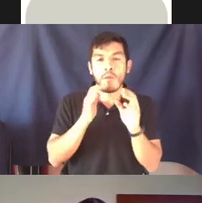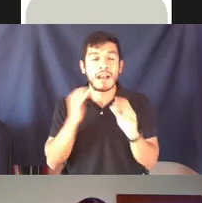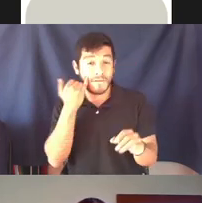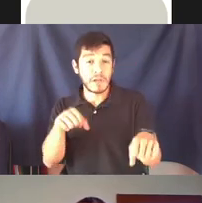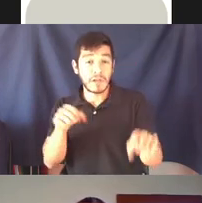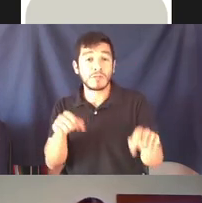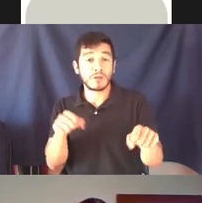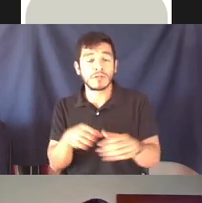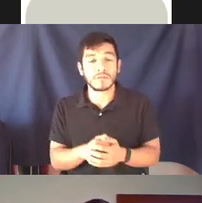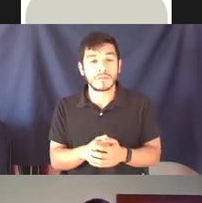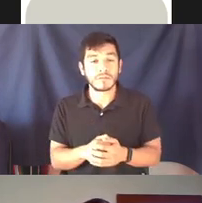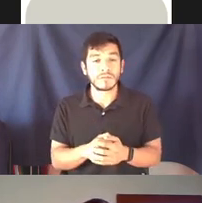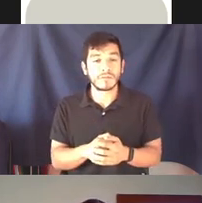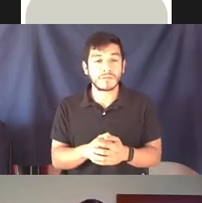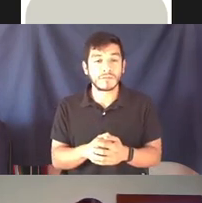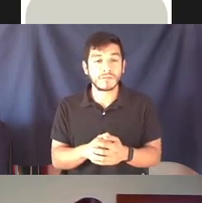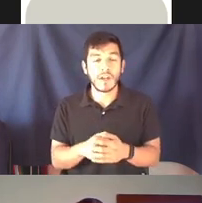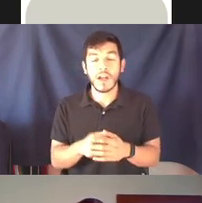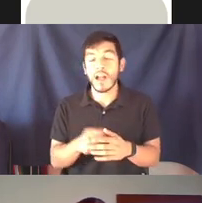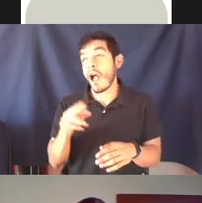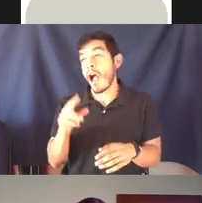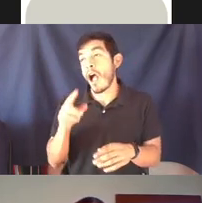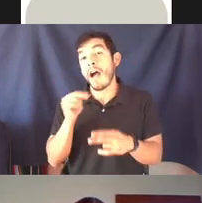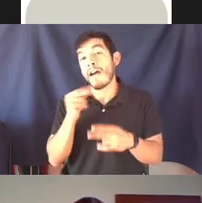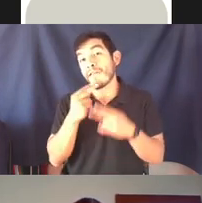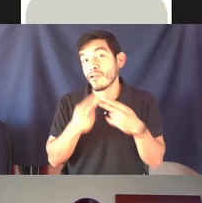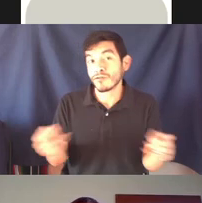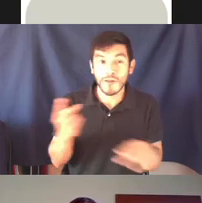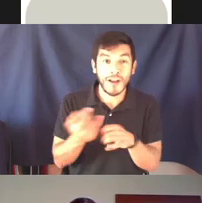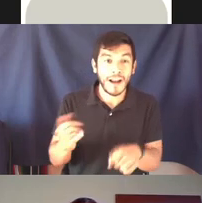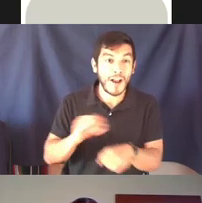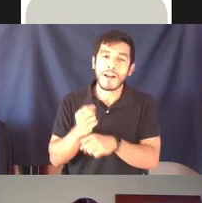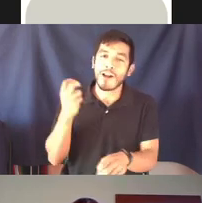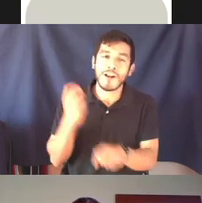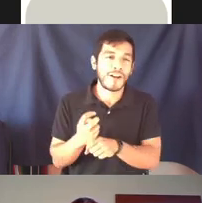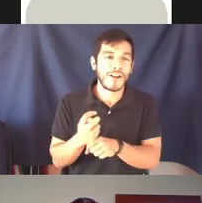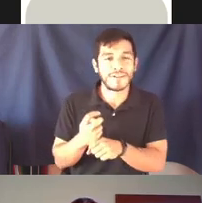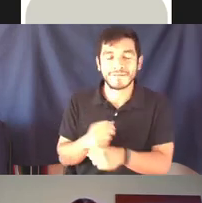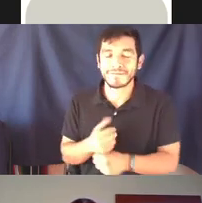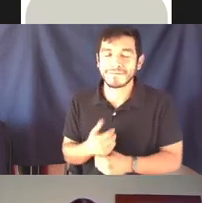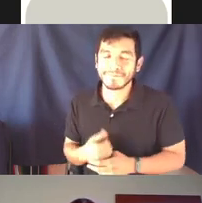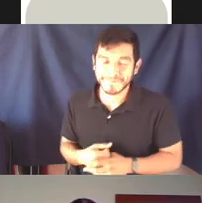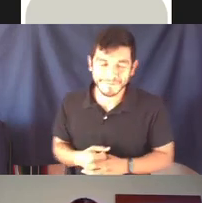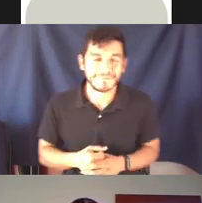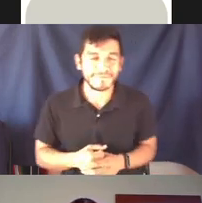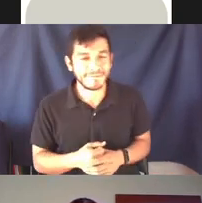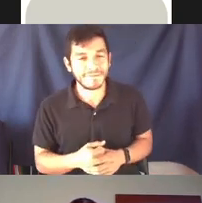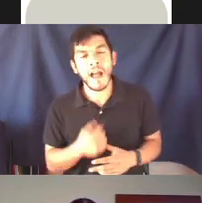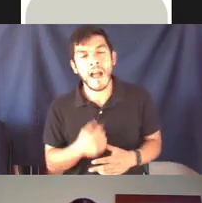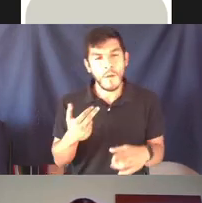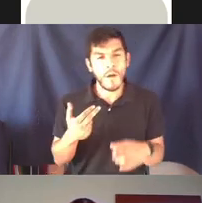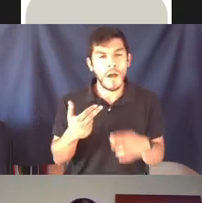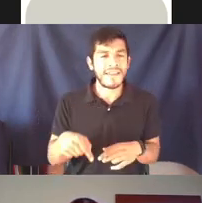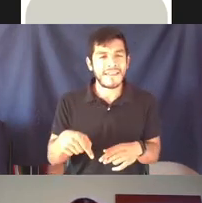global pandemic make that harder. I did want to mention that this set of considerations was really